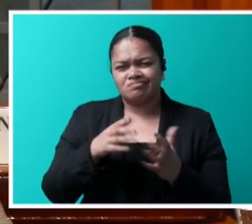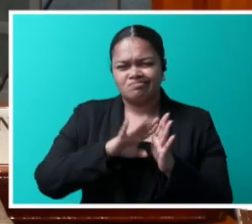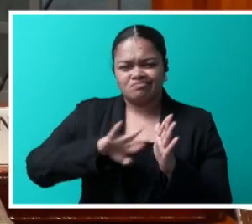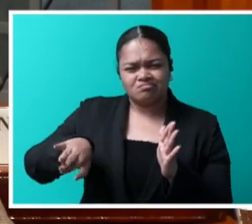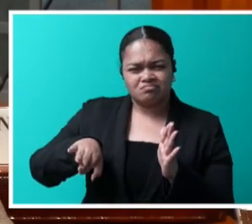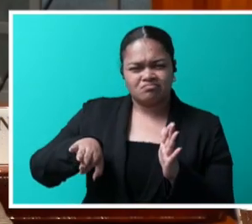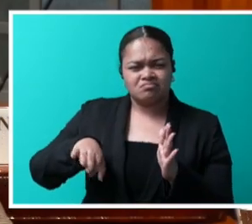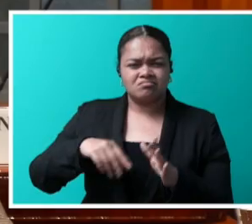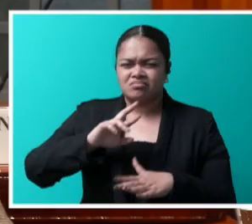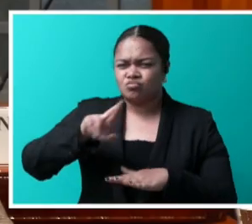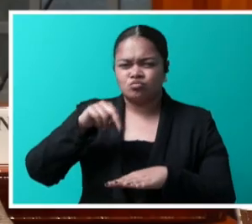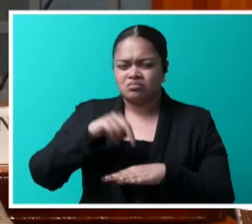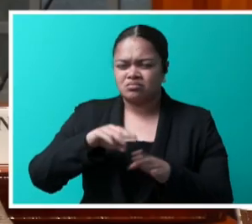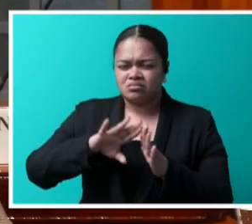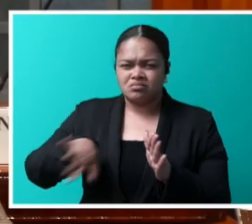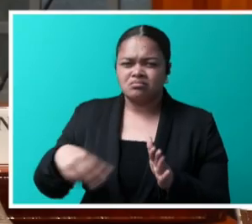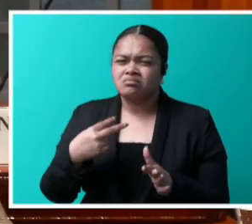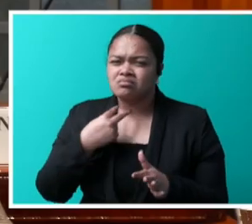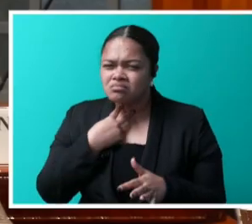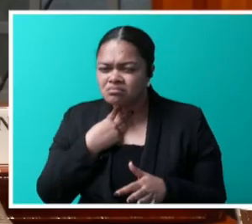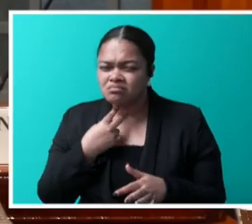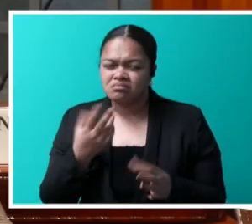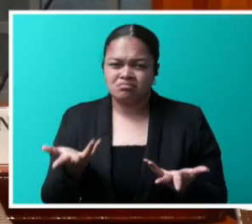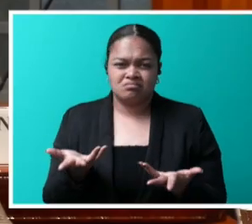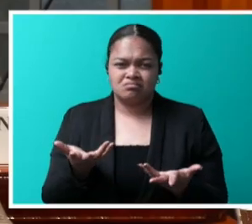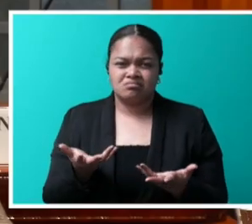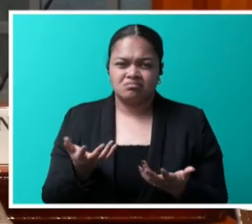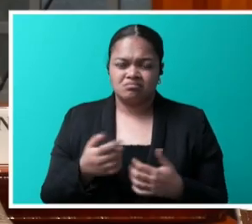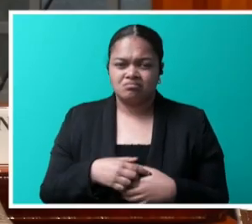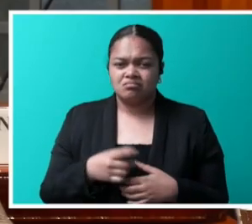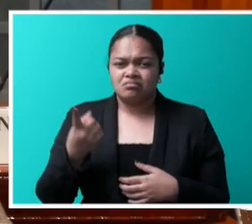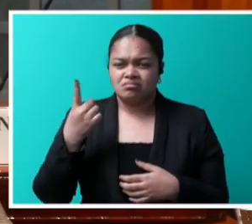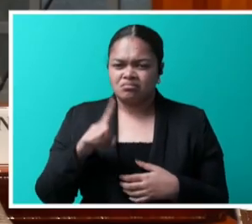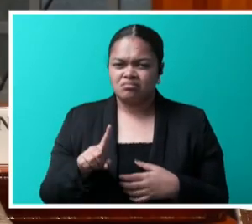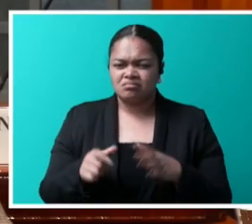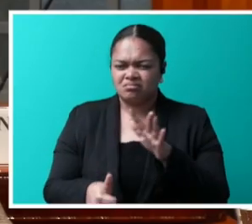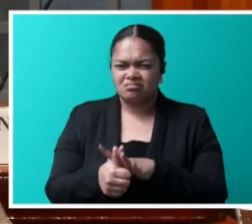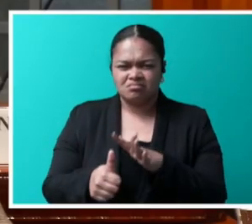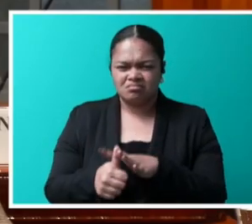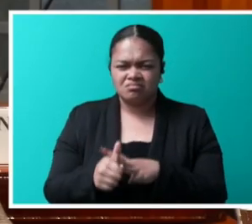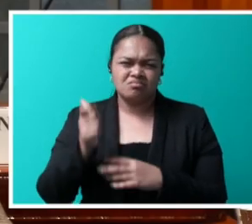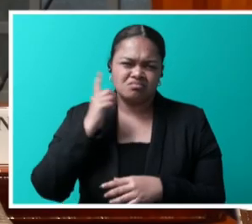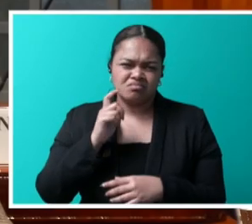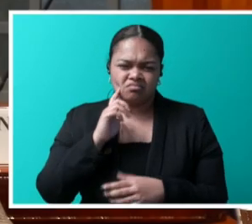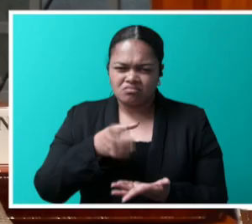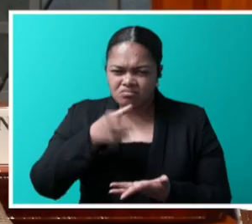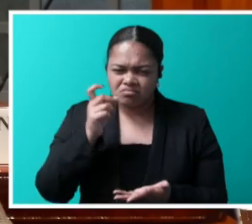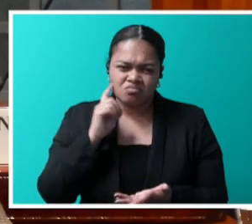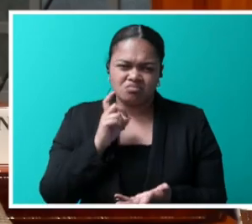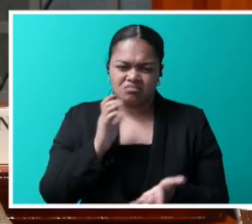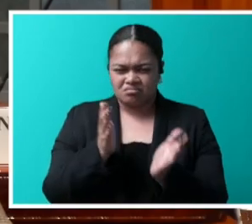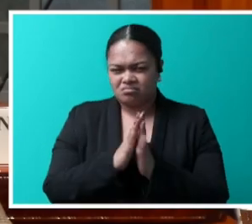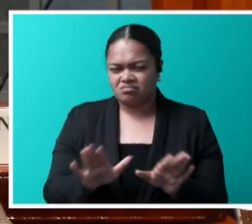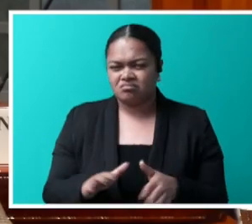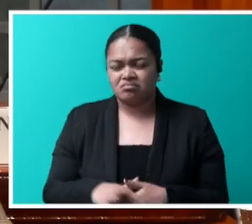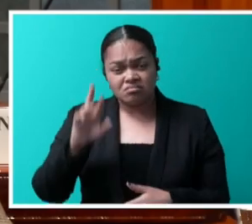undeserved regions, have reliable access to clean and safe drinking water.